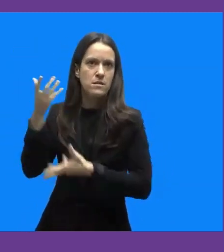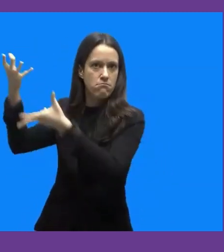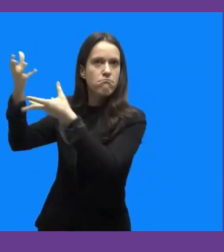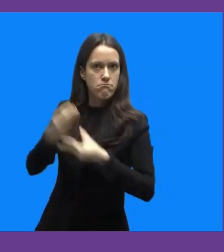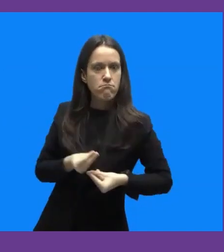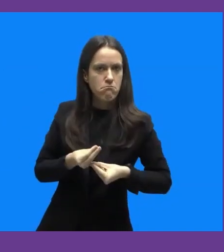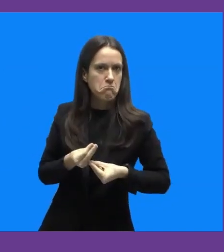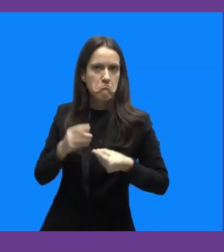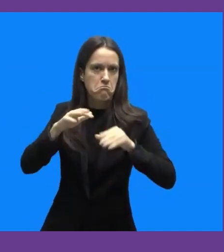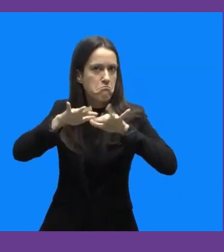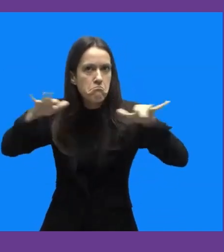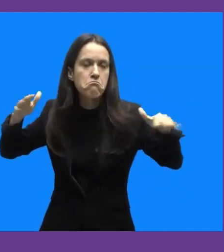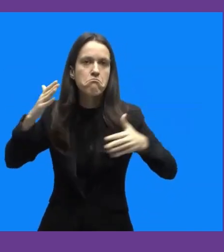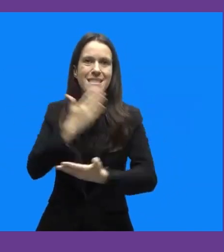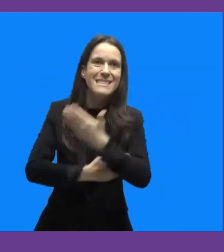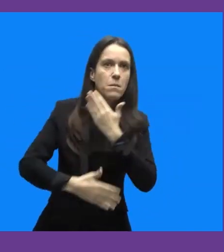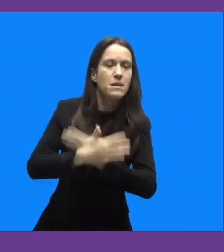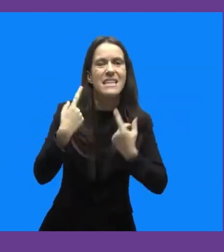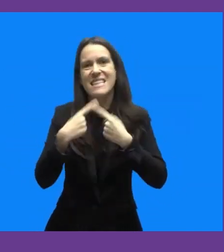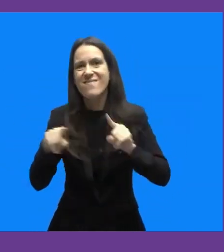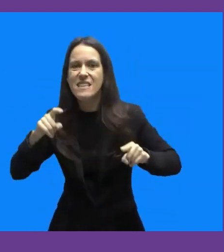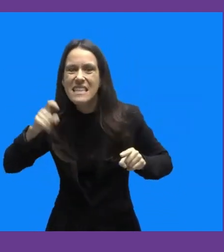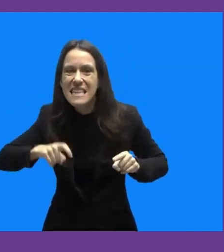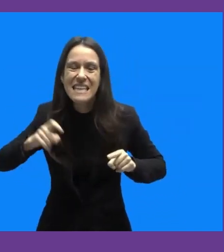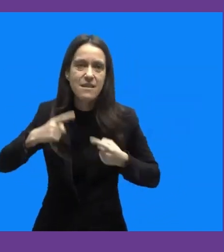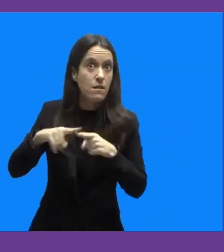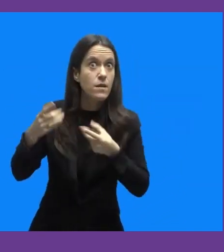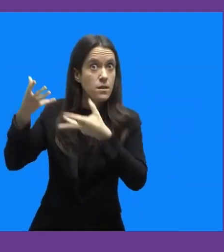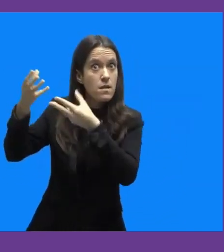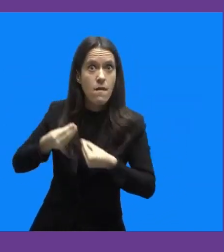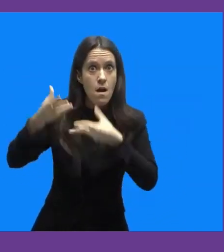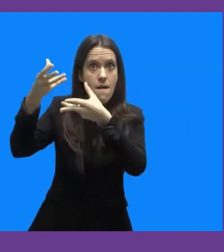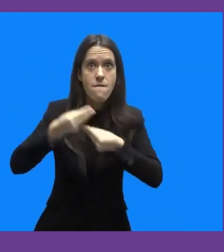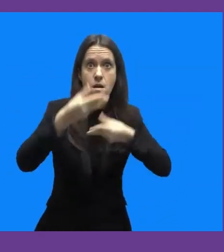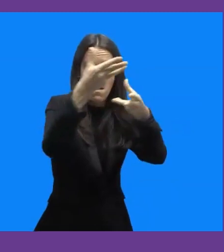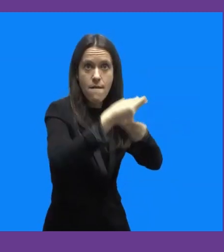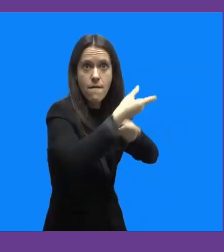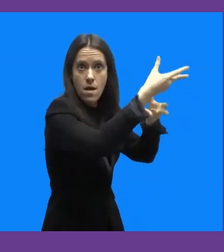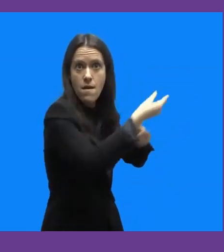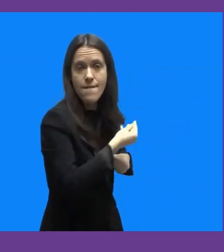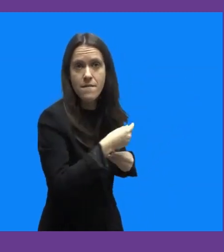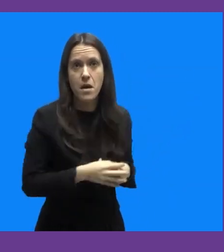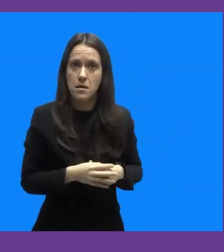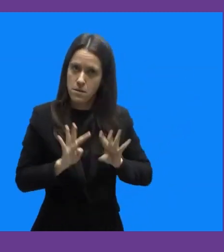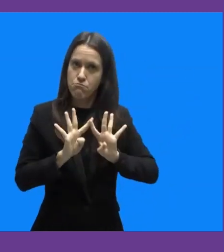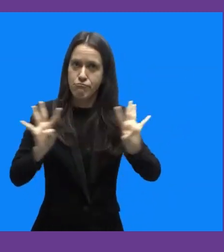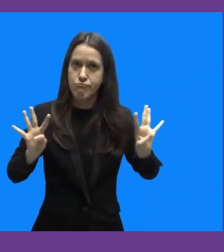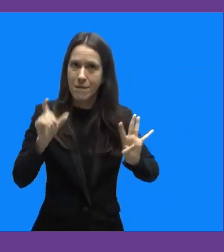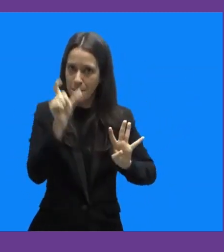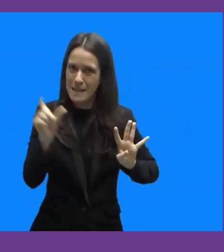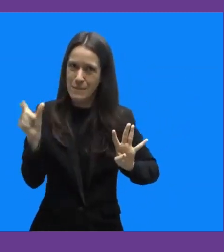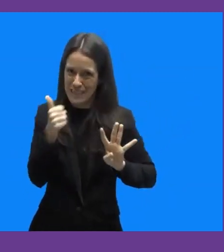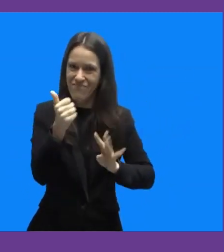different disabilities, different needs, but they were all actually people with disabilities.